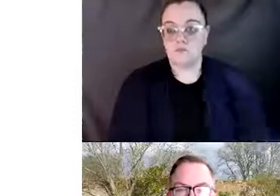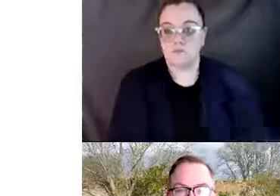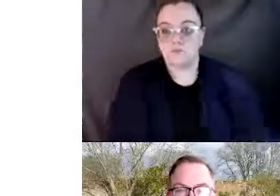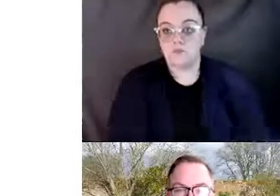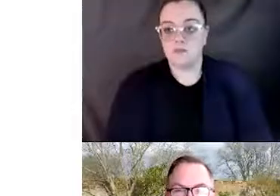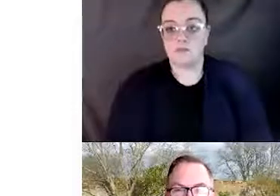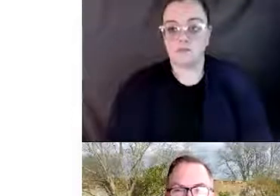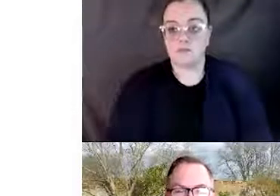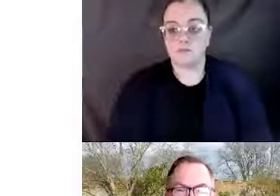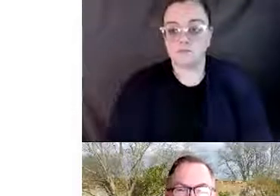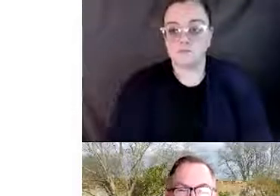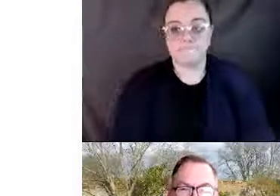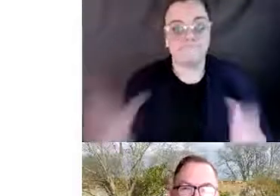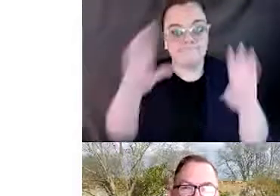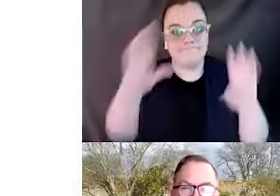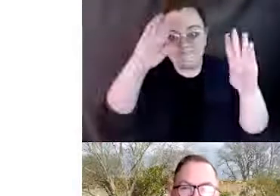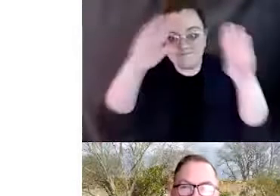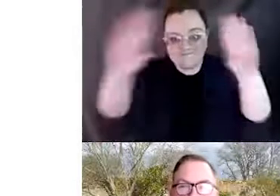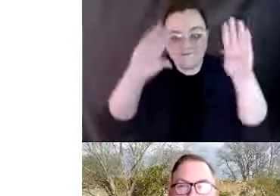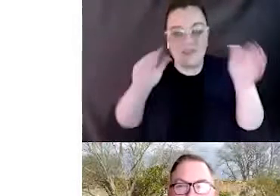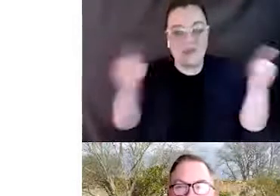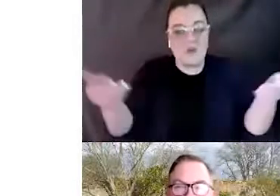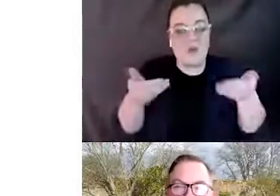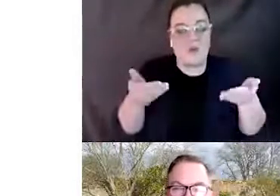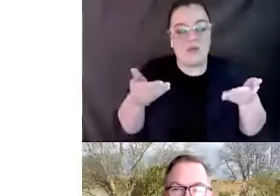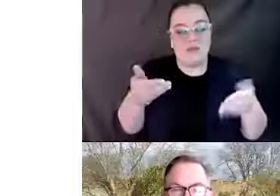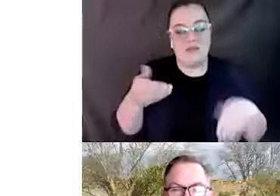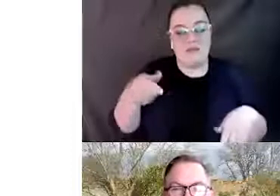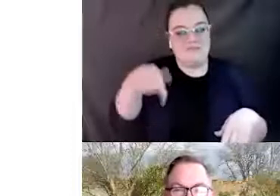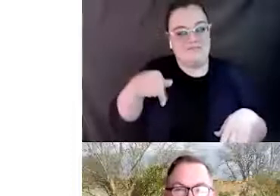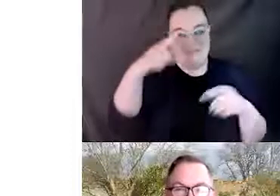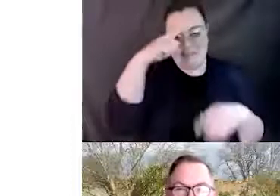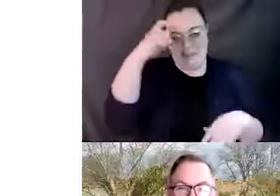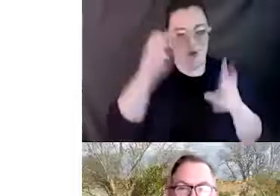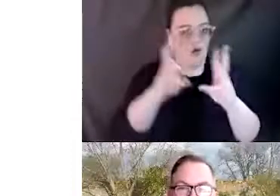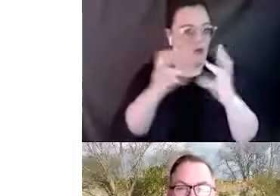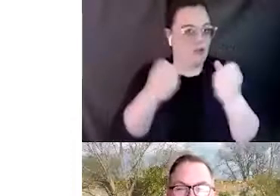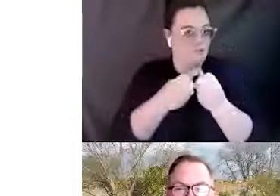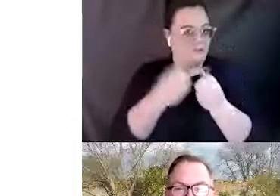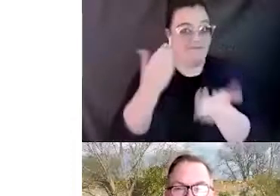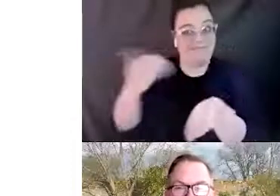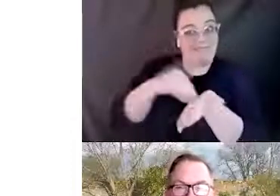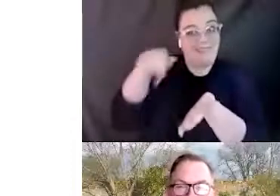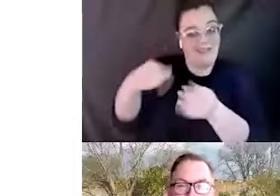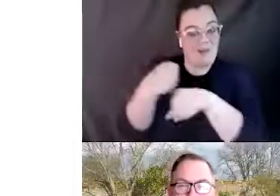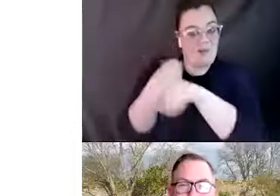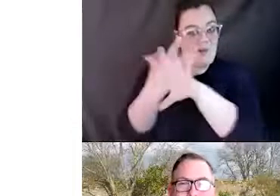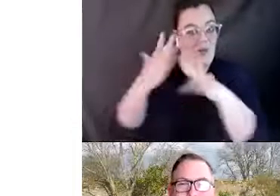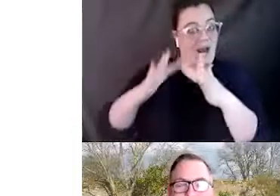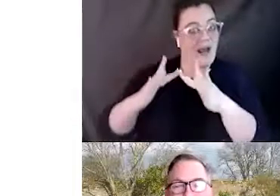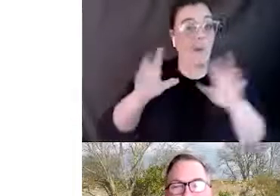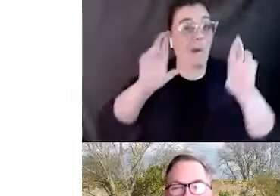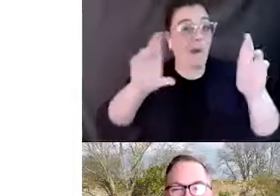Hello and welcome to the ECA Bay Area Summer Workshop. Once again online, we hope to be able to return in